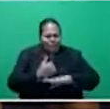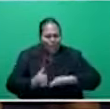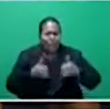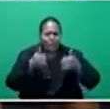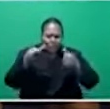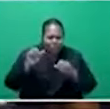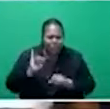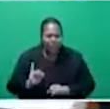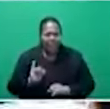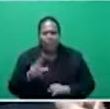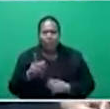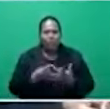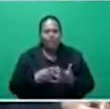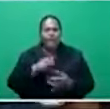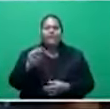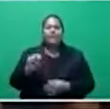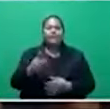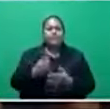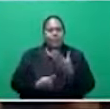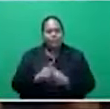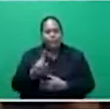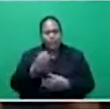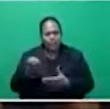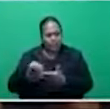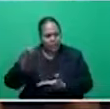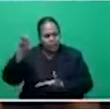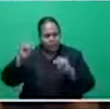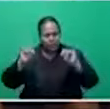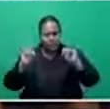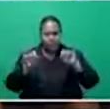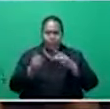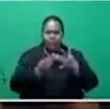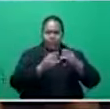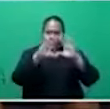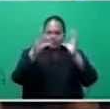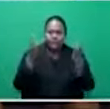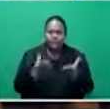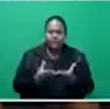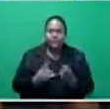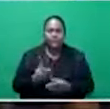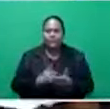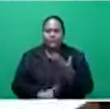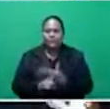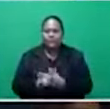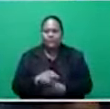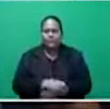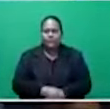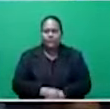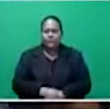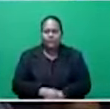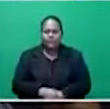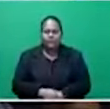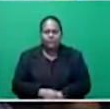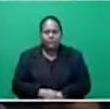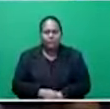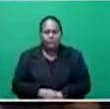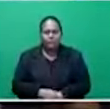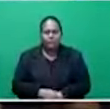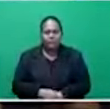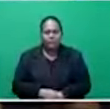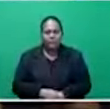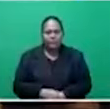about what's going to happen economically, what's going to happen globally, Mr. Speaker, sir. Mr. Speaker, sir, I think the other point that some of them did make, they said,